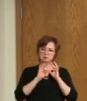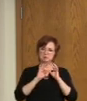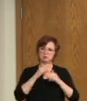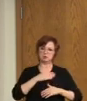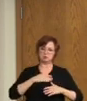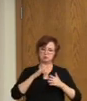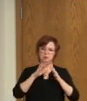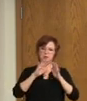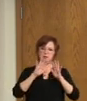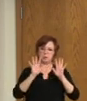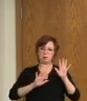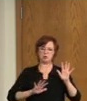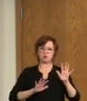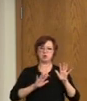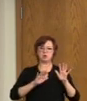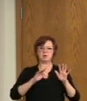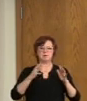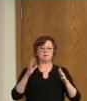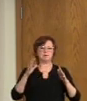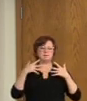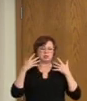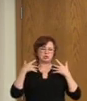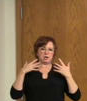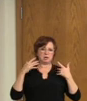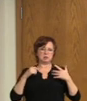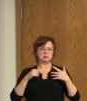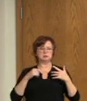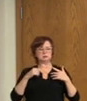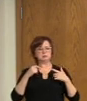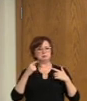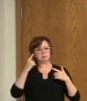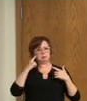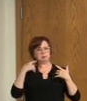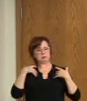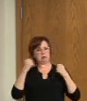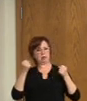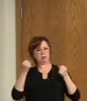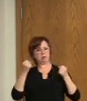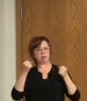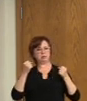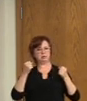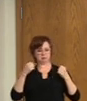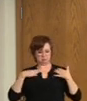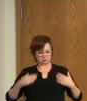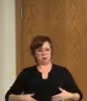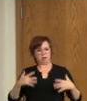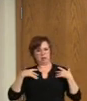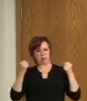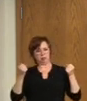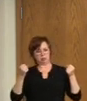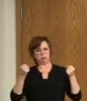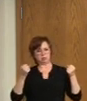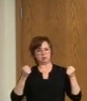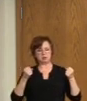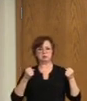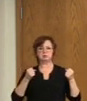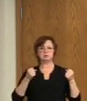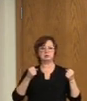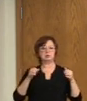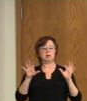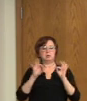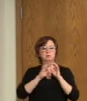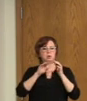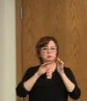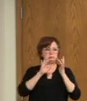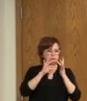for physical activity, for your own mental health and wellness. And it's so important to check in with friends, neighbors, family, either